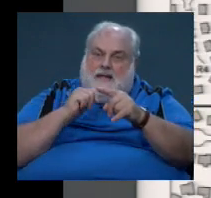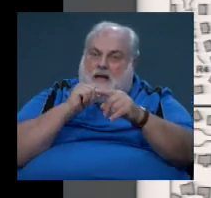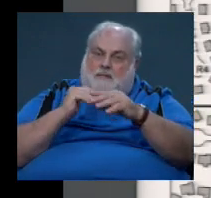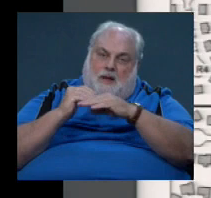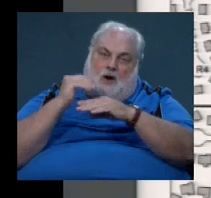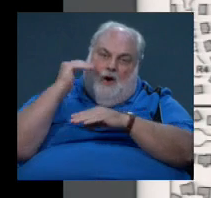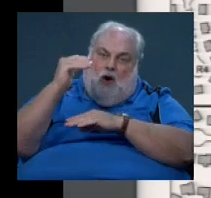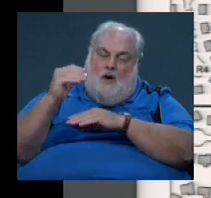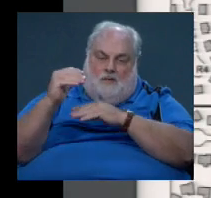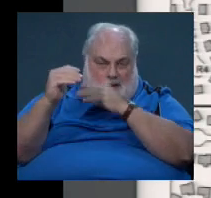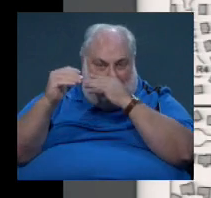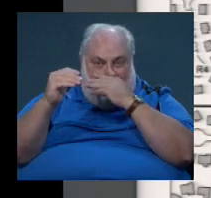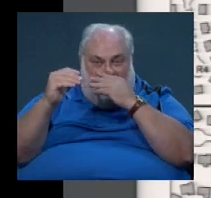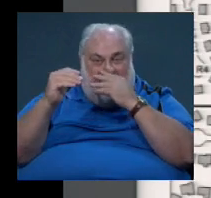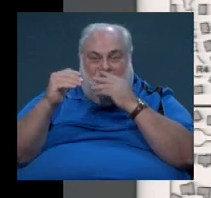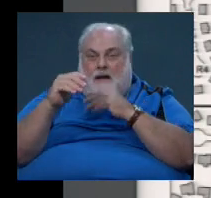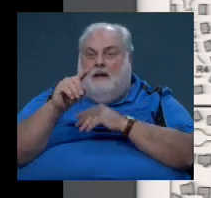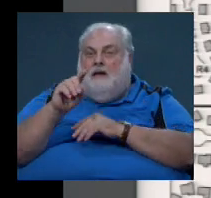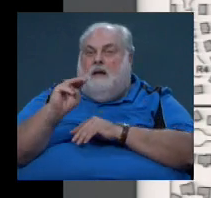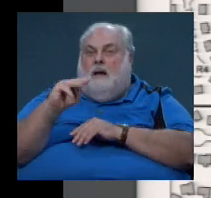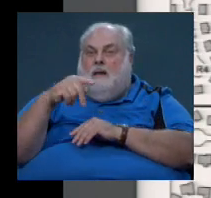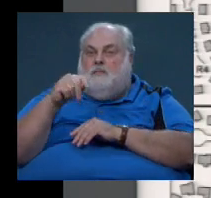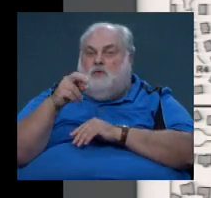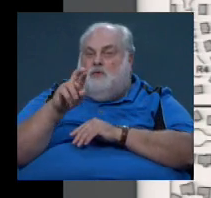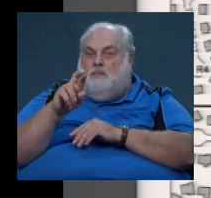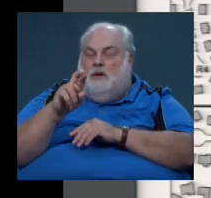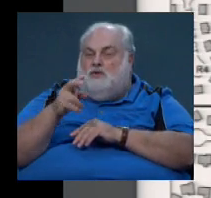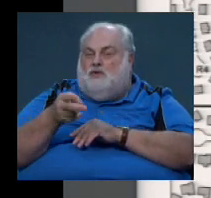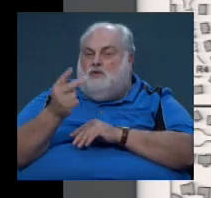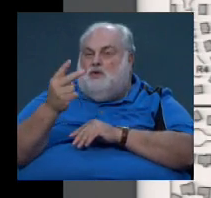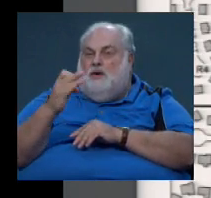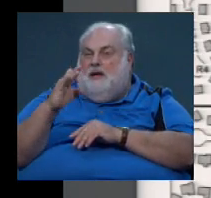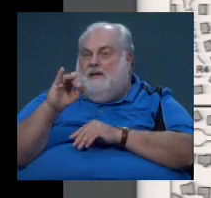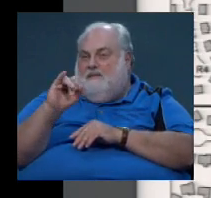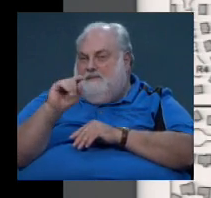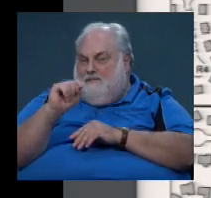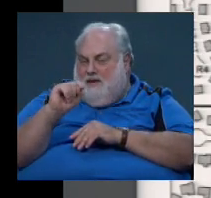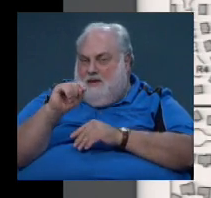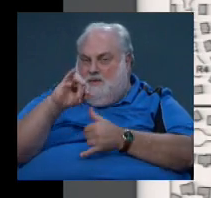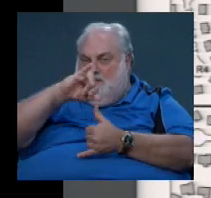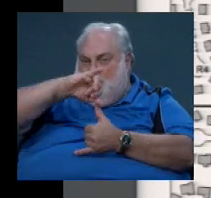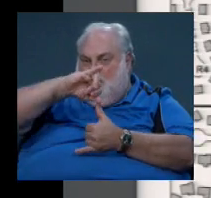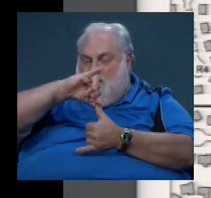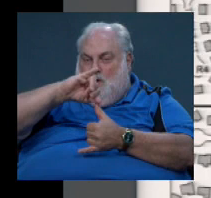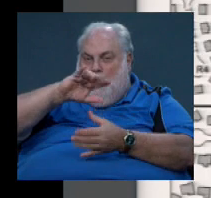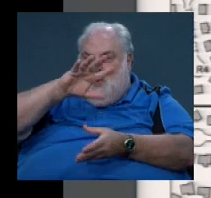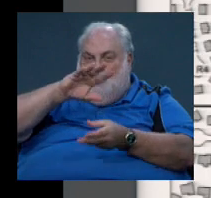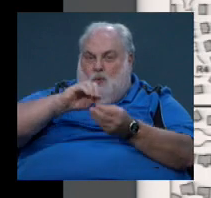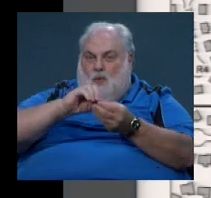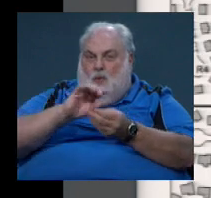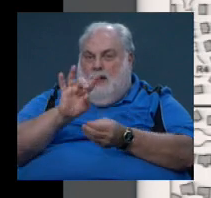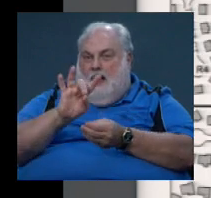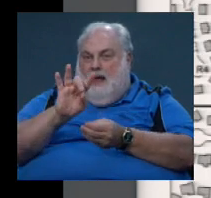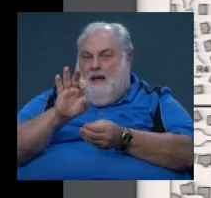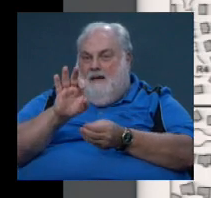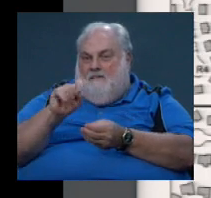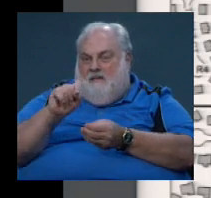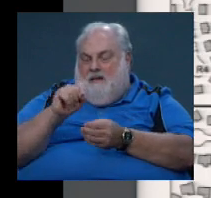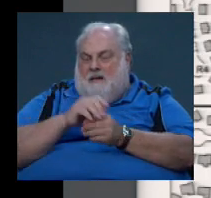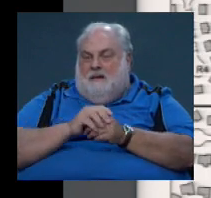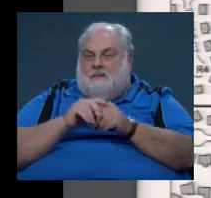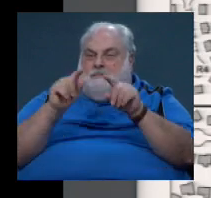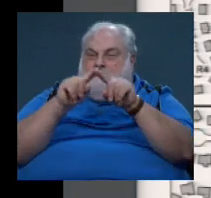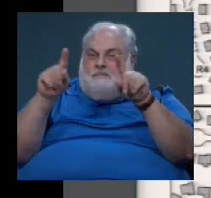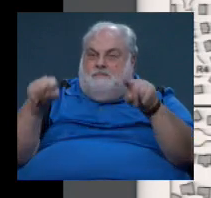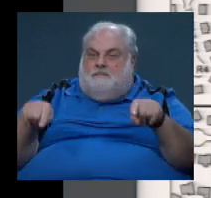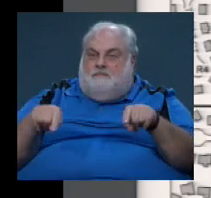height of the dumpster by at least 2 feet, not to exceed 8 feet in total height. And signage for the church facility will be